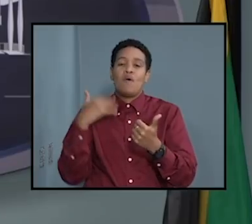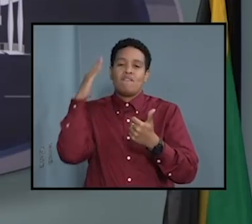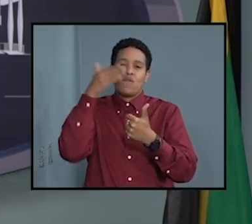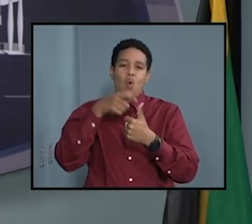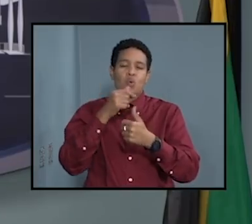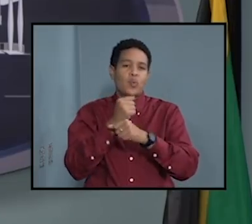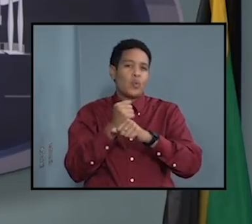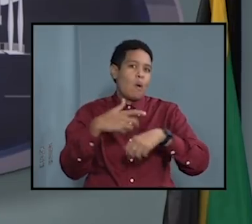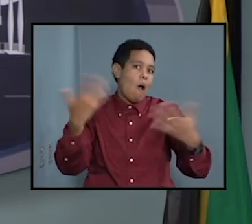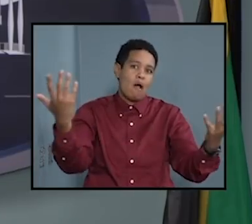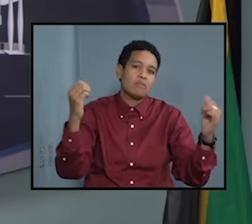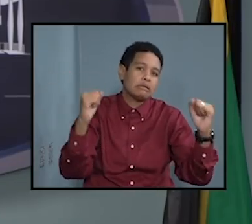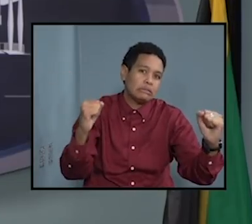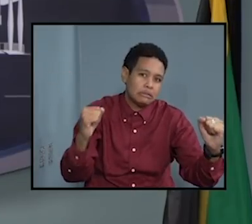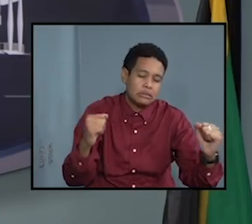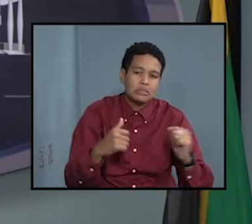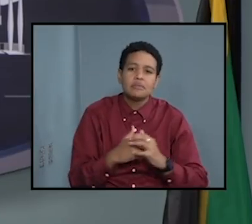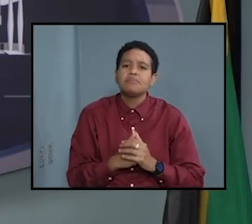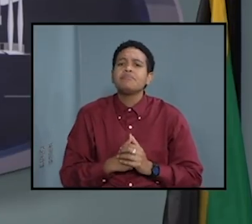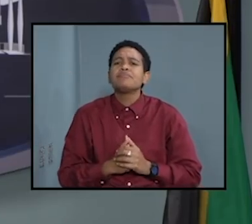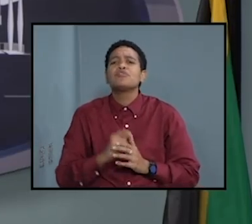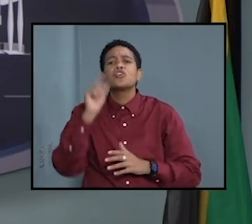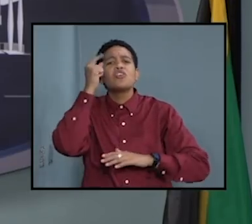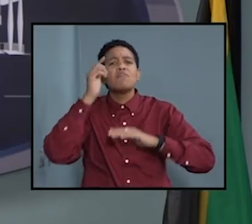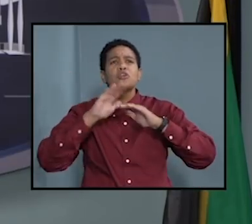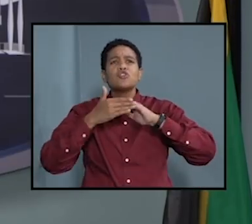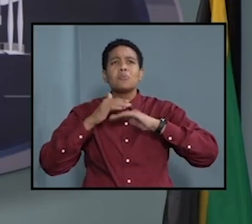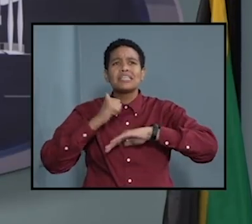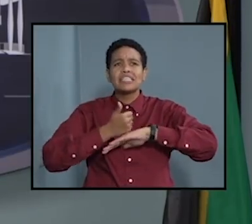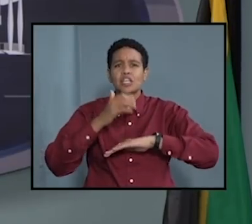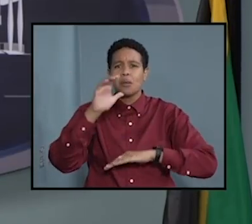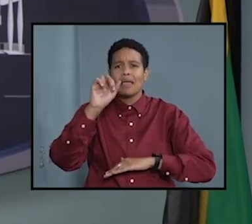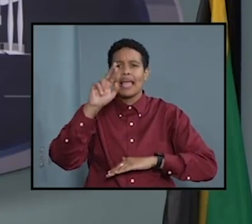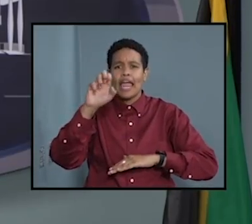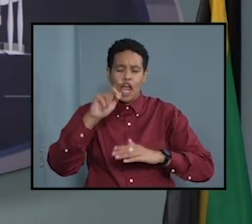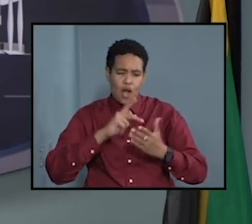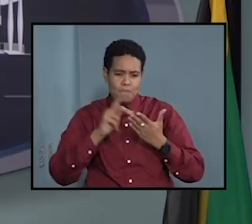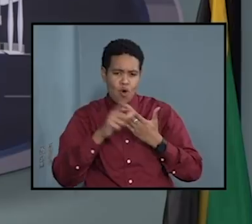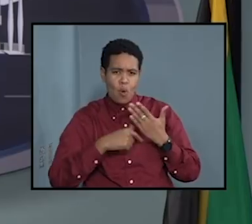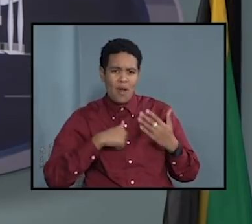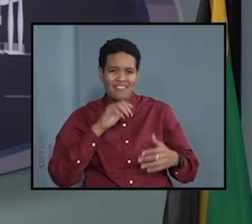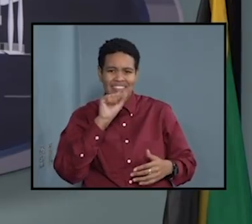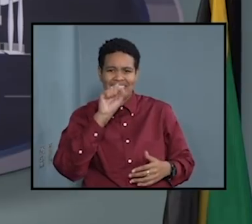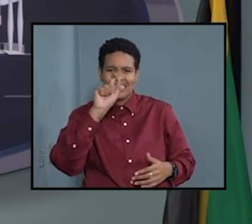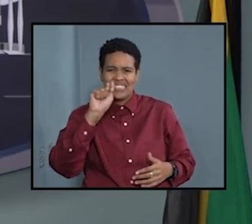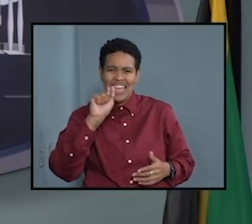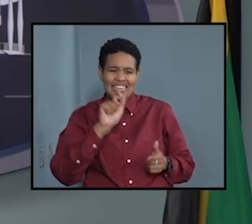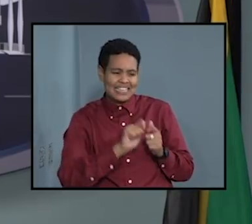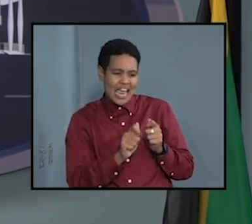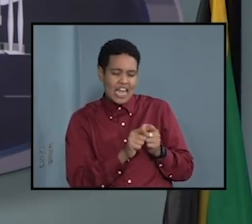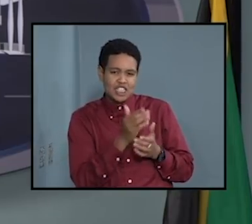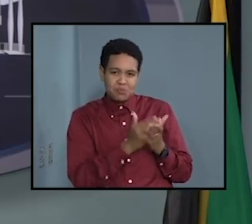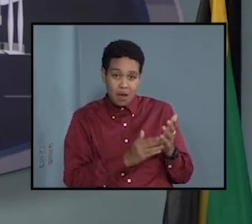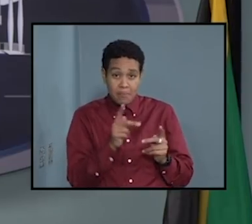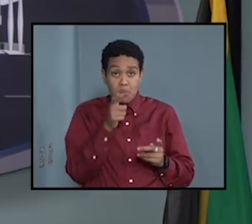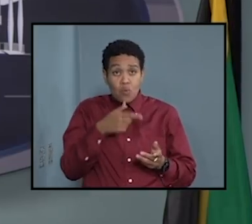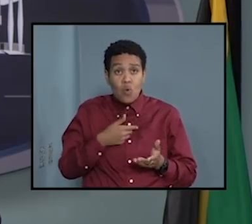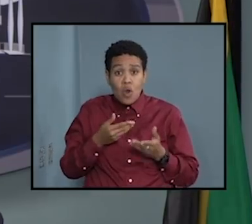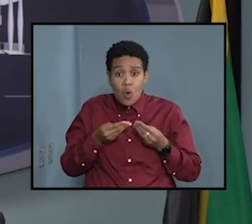The government of Jamaica set up the CARE program, and we have the set cash component where persons who have been laid off can